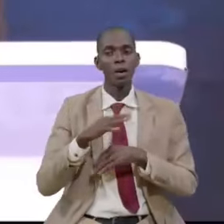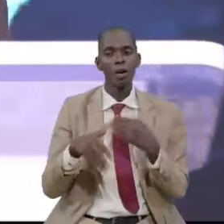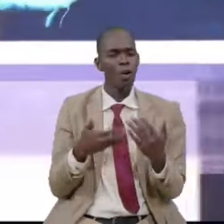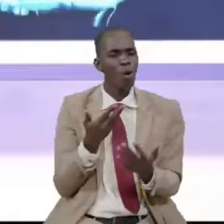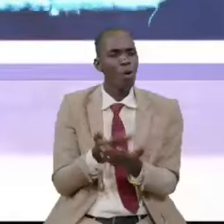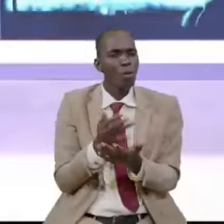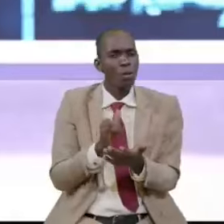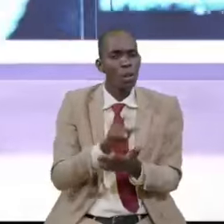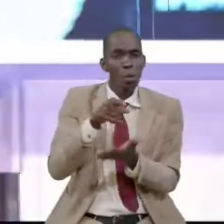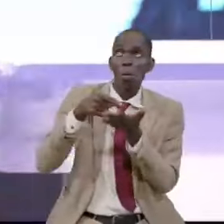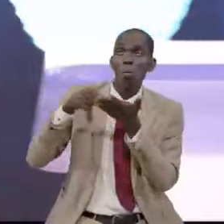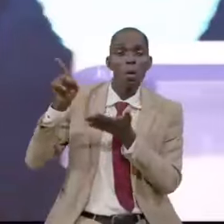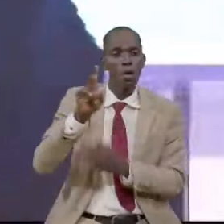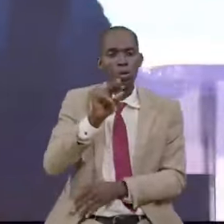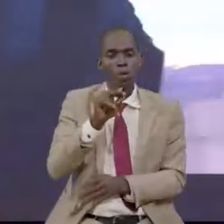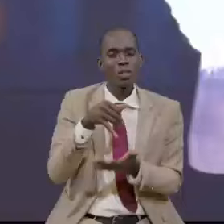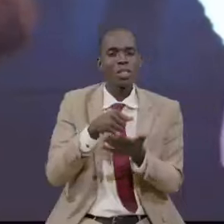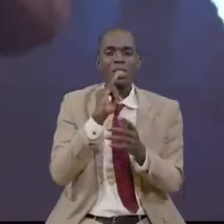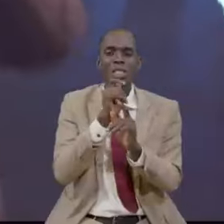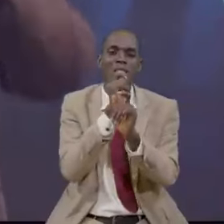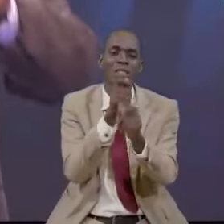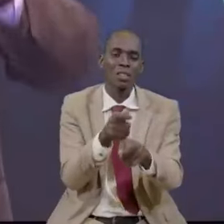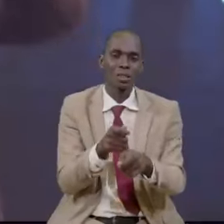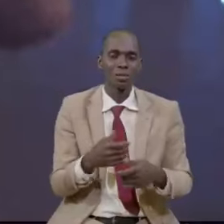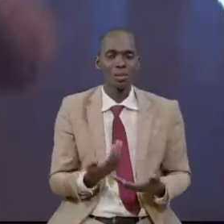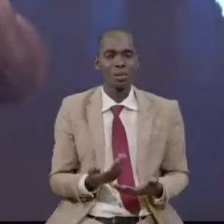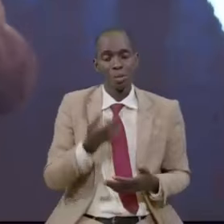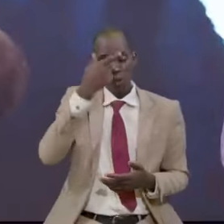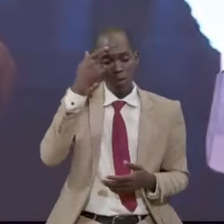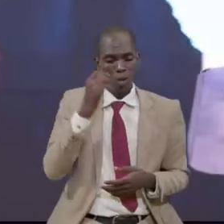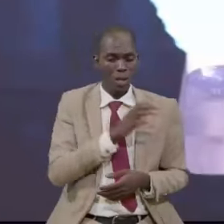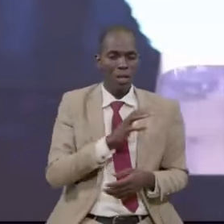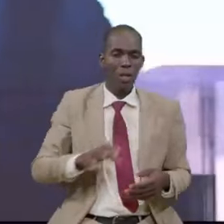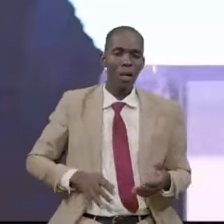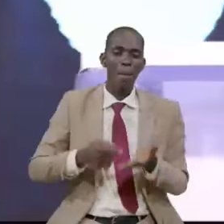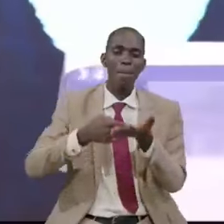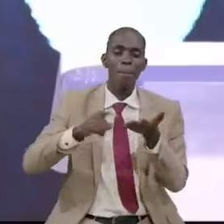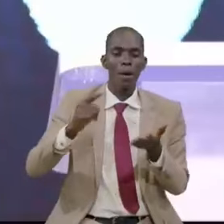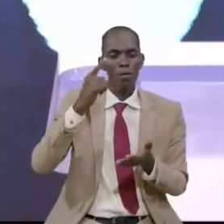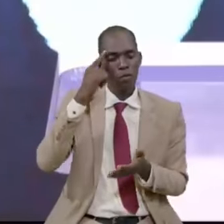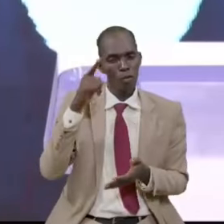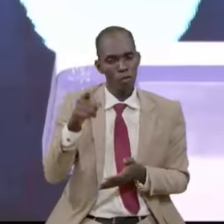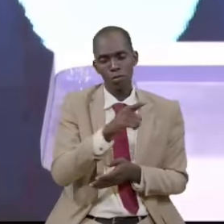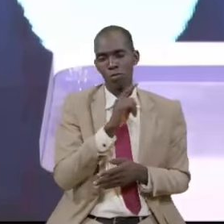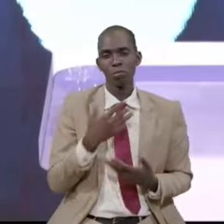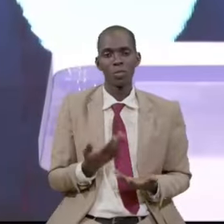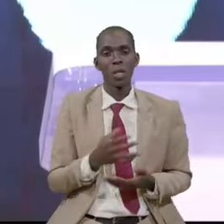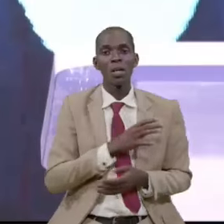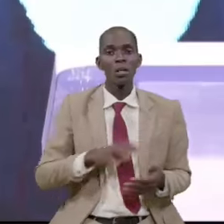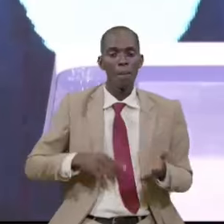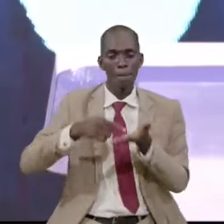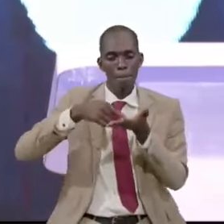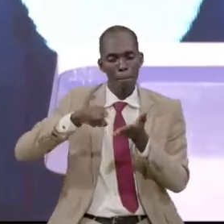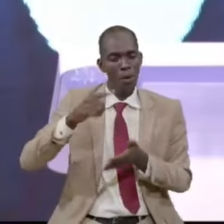Lord says, Christ paid it all. He paid for your salvation.